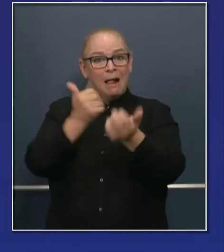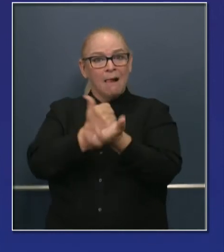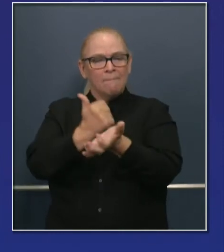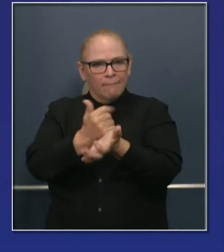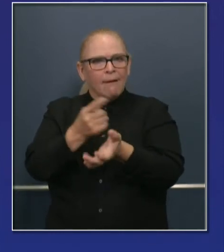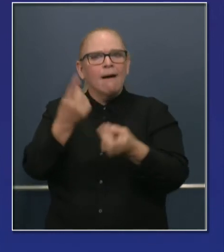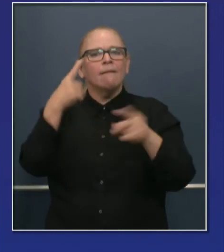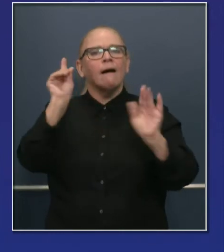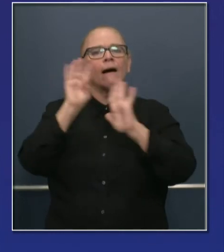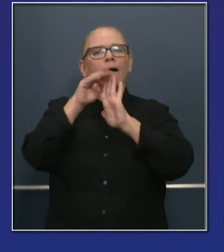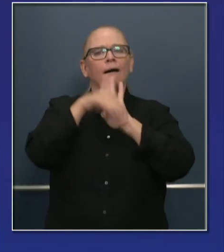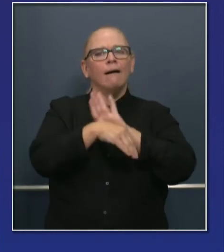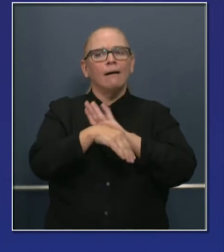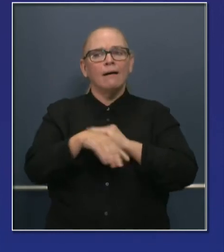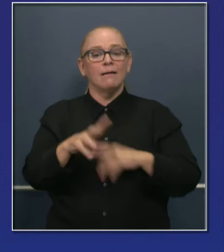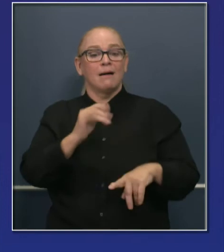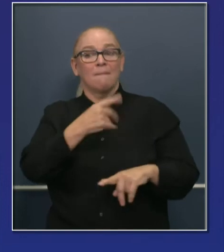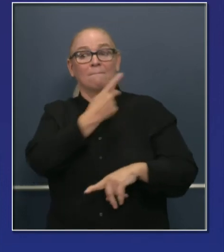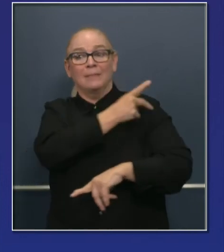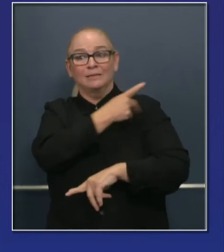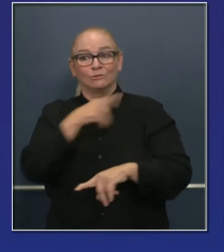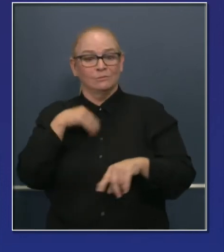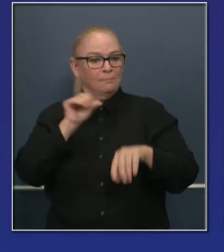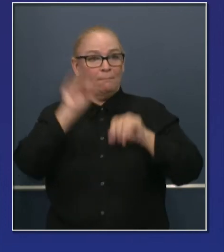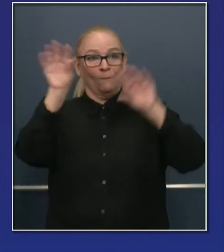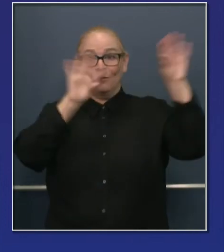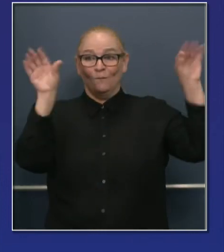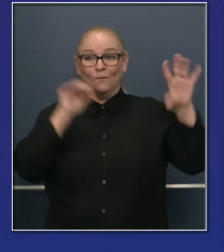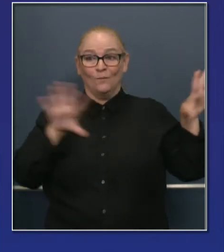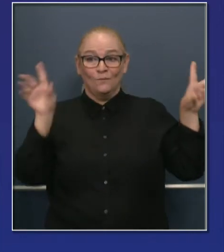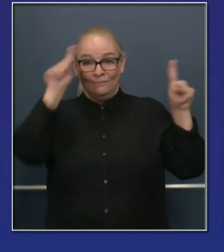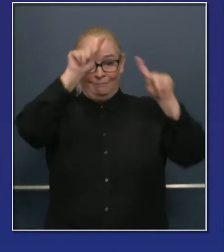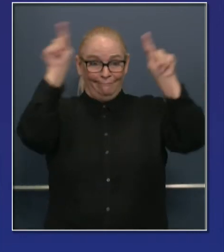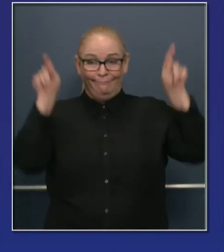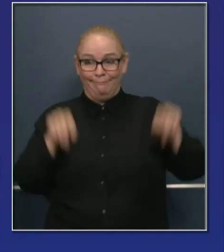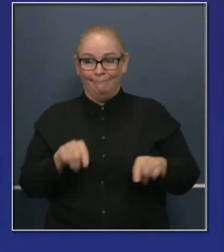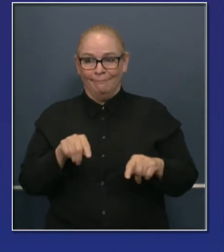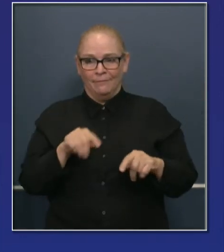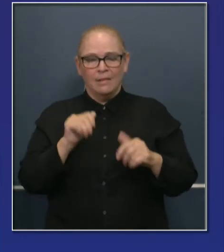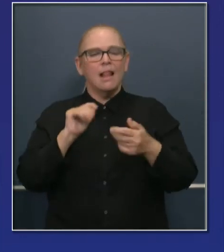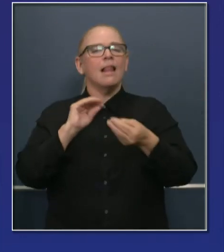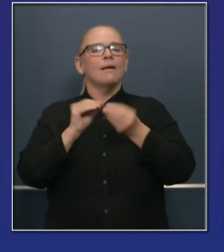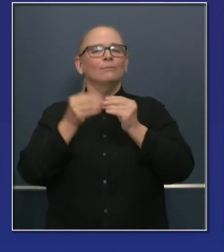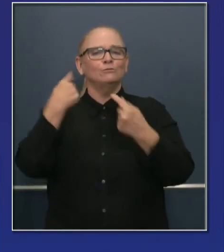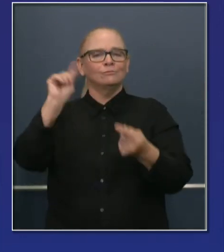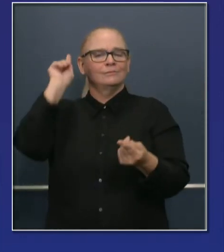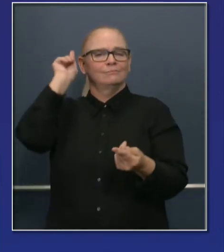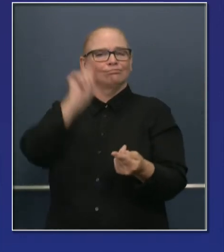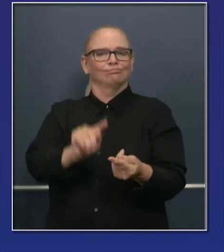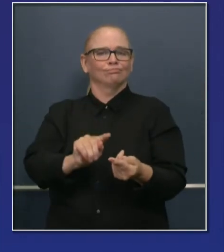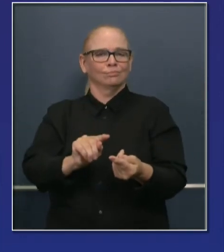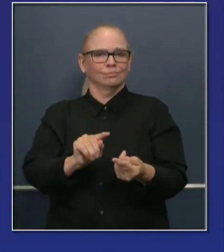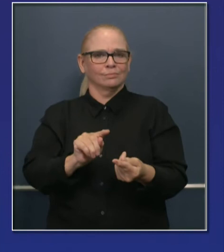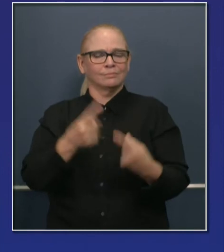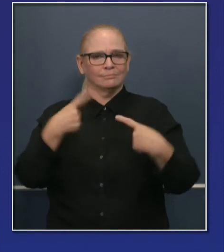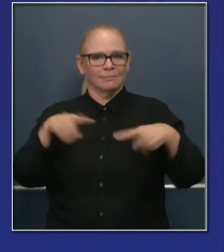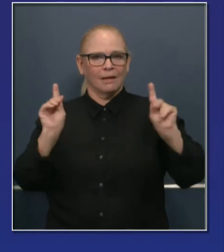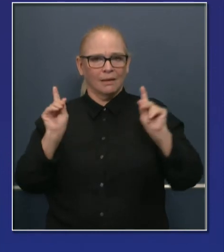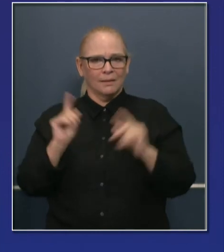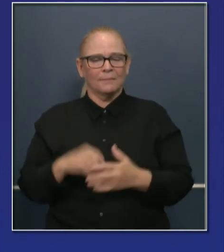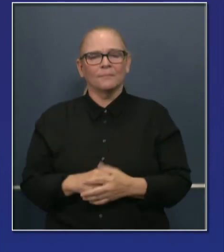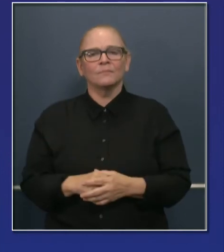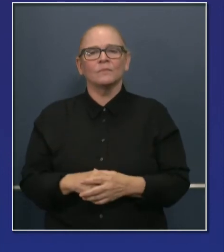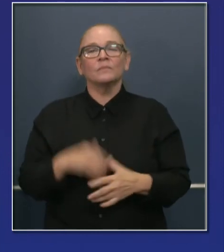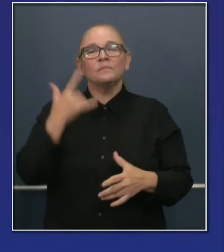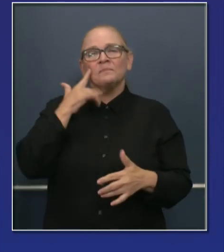as a foundational principle, more targeted supports, and some additional sectoral changes as it